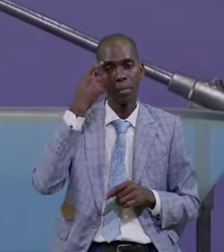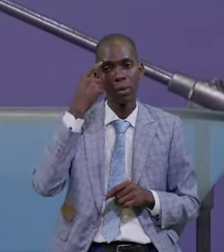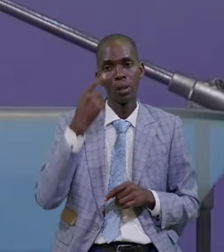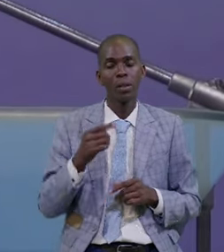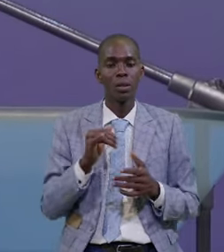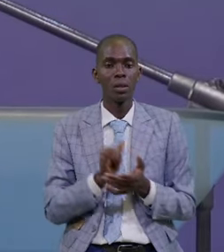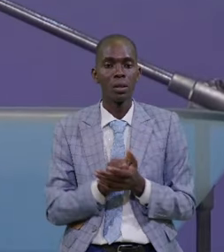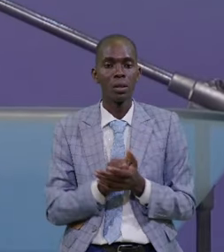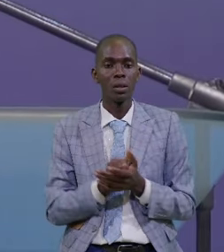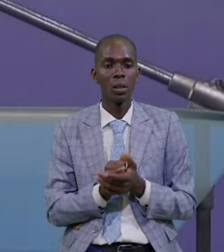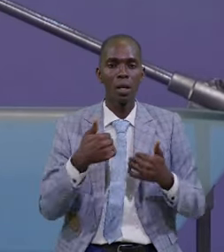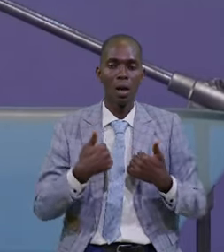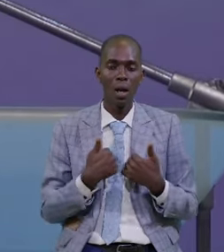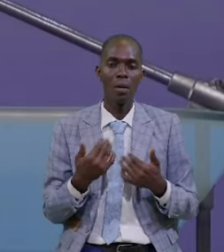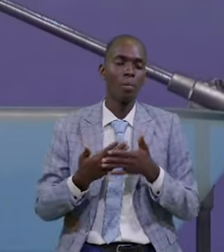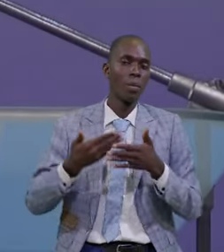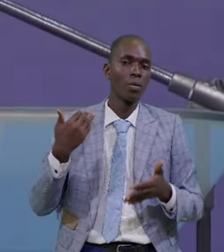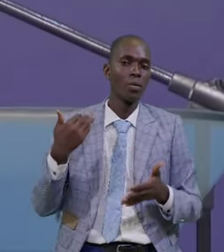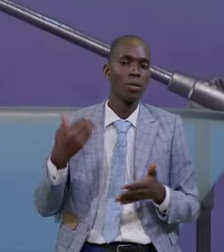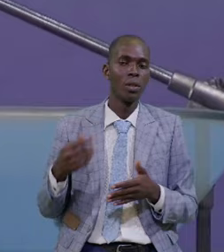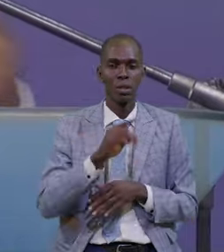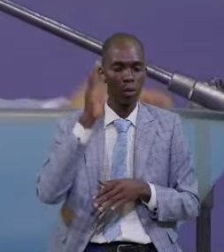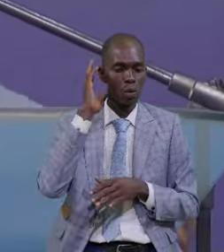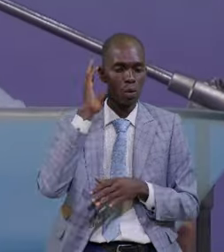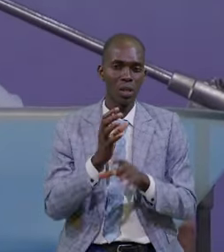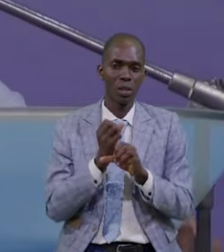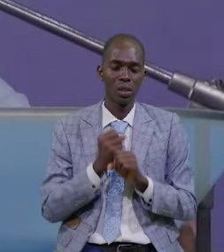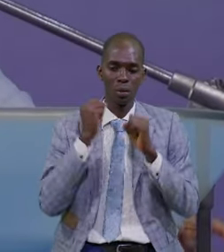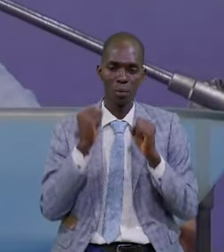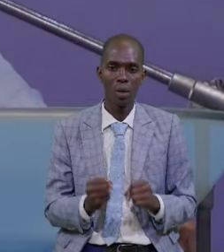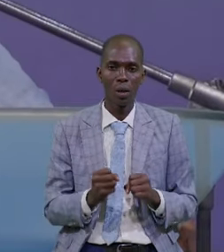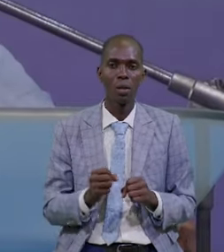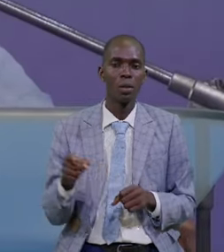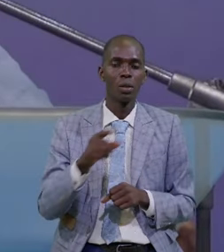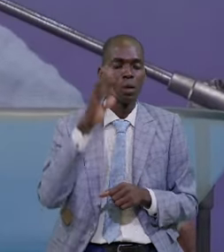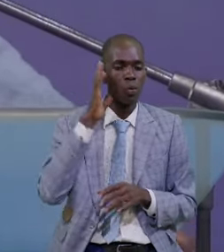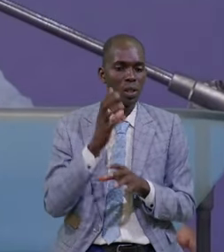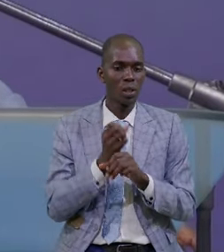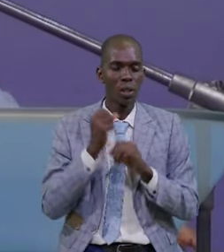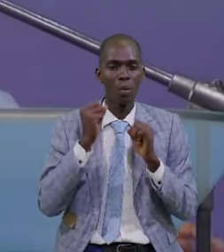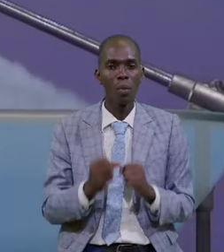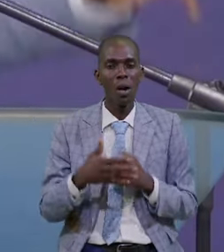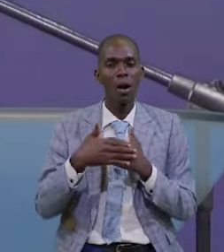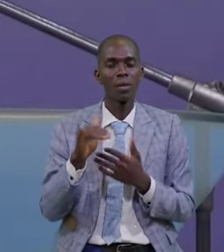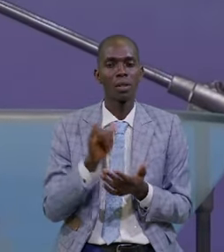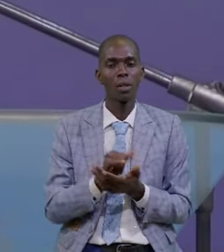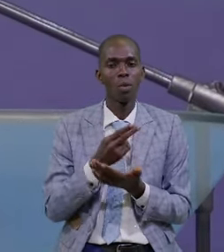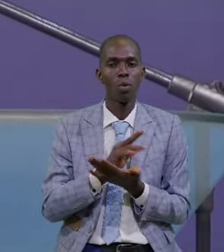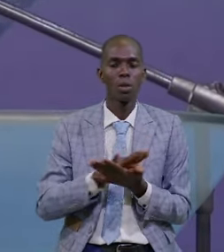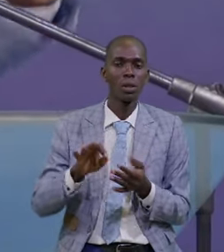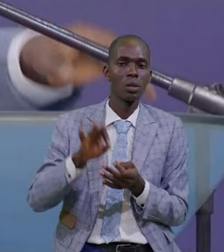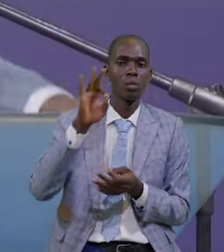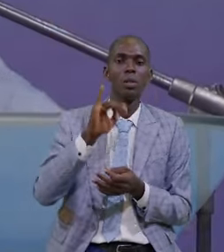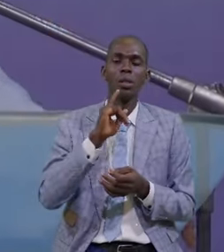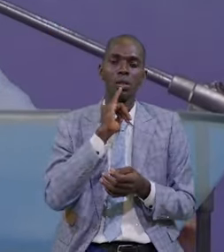been having before, they shall receive power. You shall receive power after that the Holy Ghost is